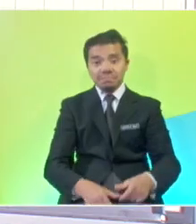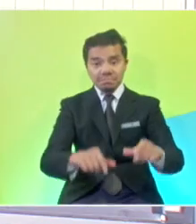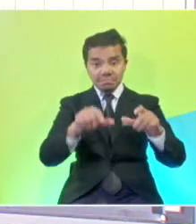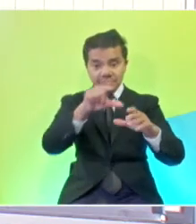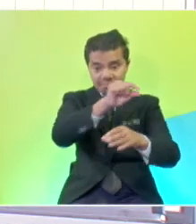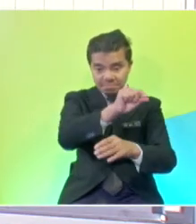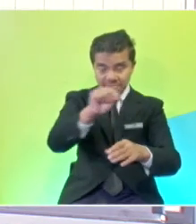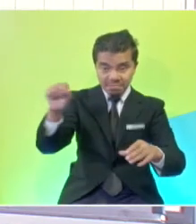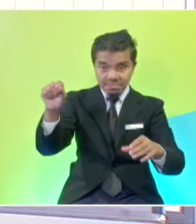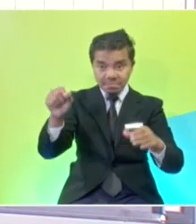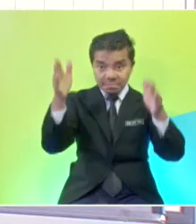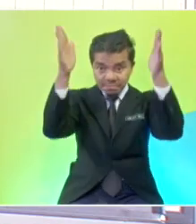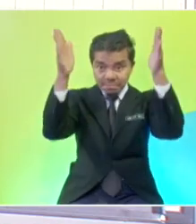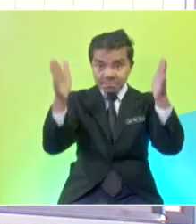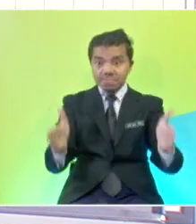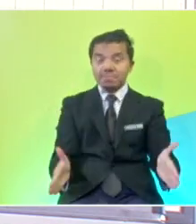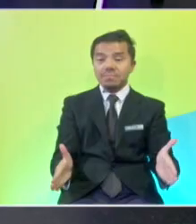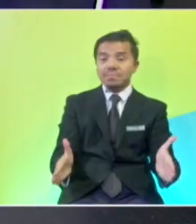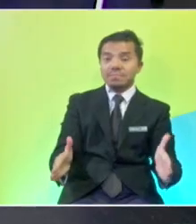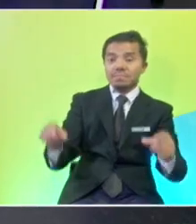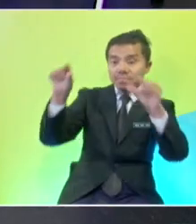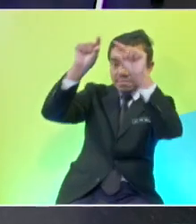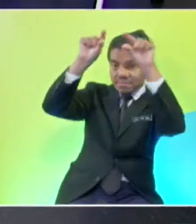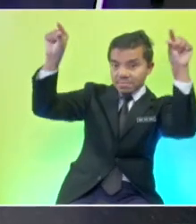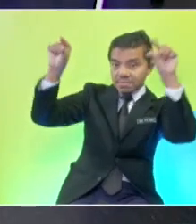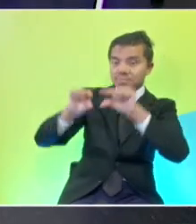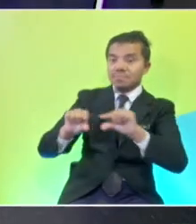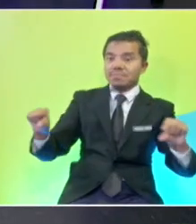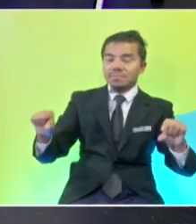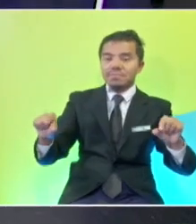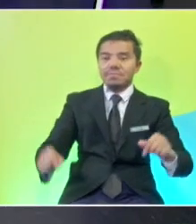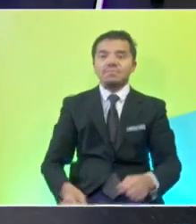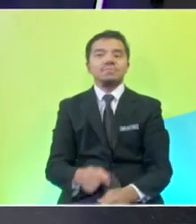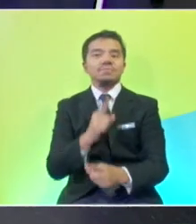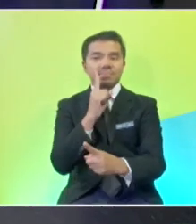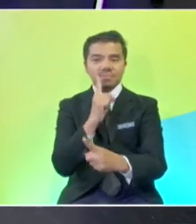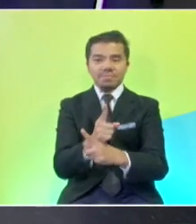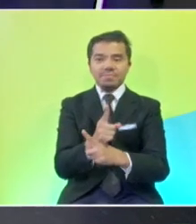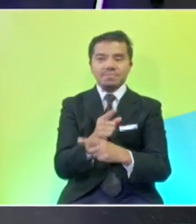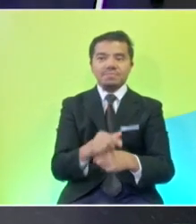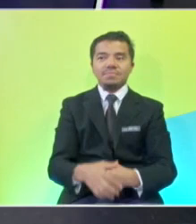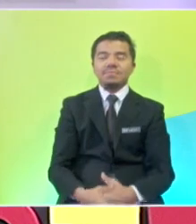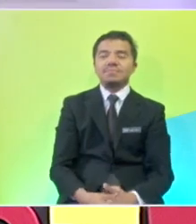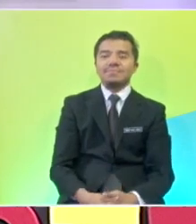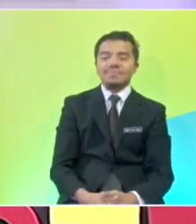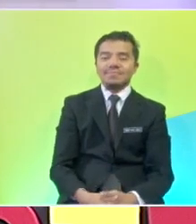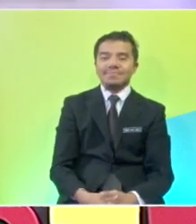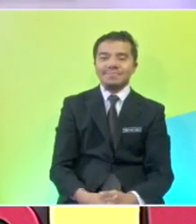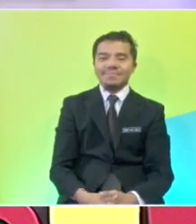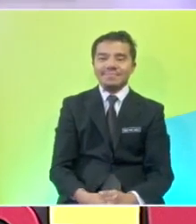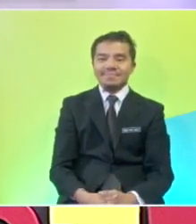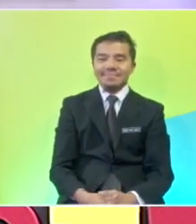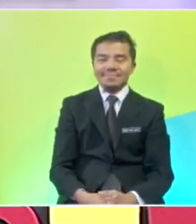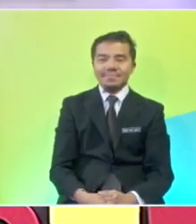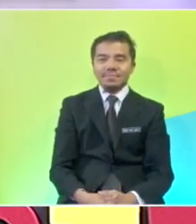nervous system. All right. So, well, good job, everyone. Mritika, Haziq, Putri and Yoga. Well, I'm sure